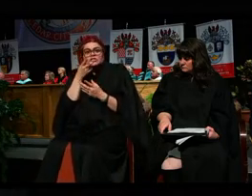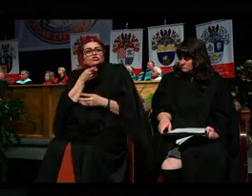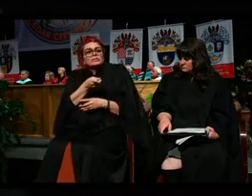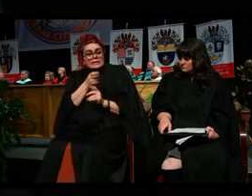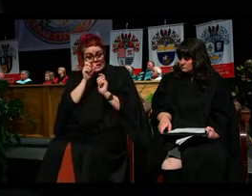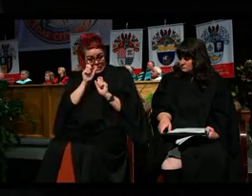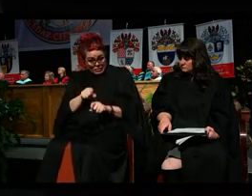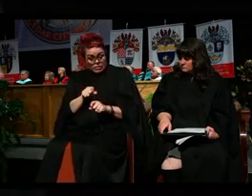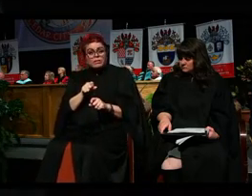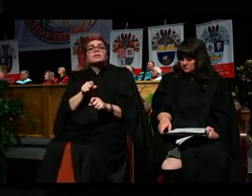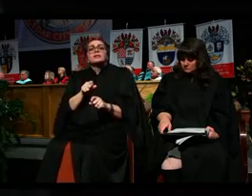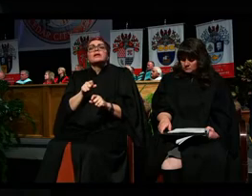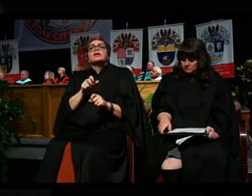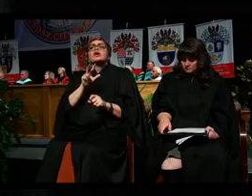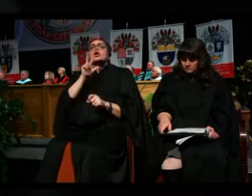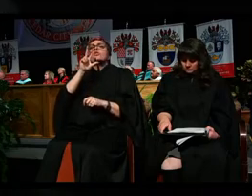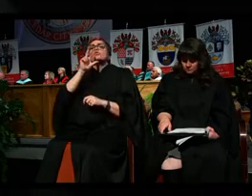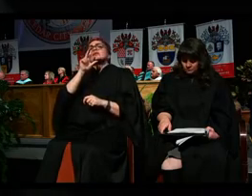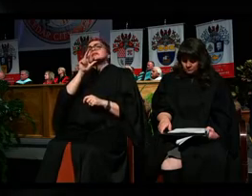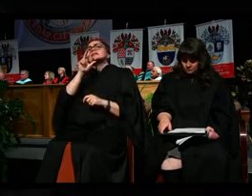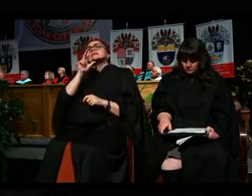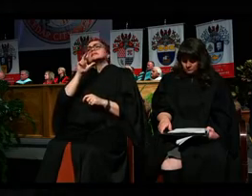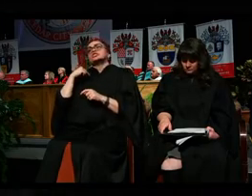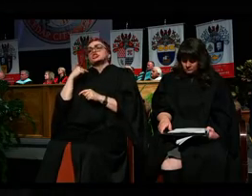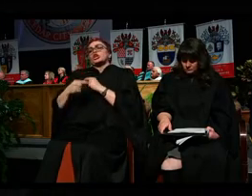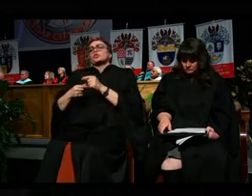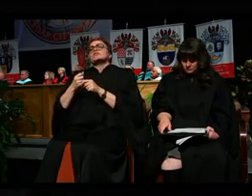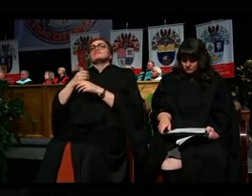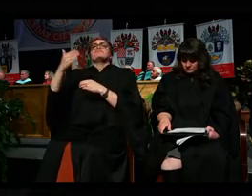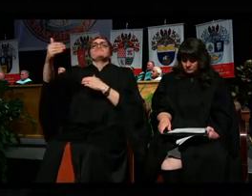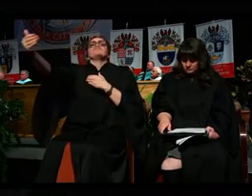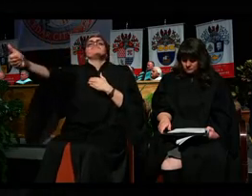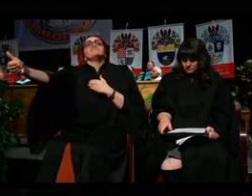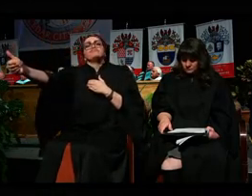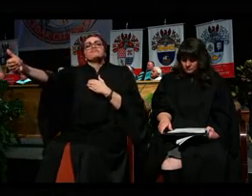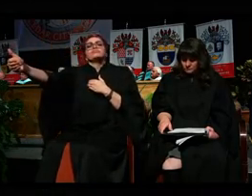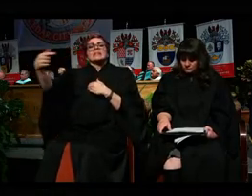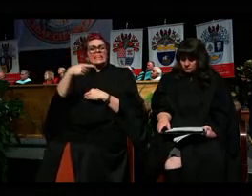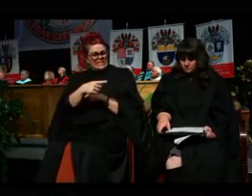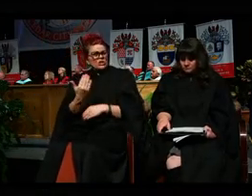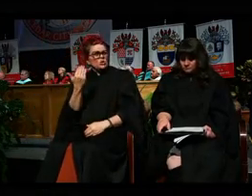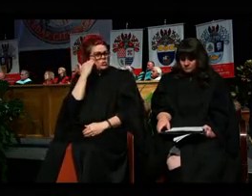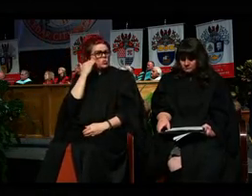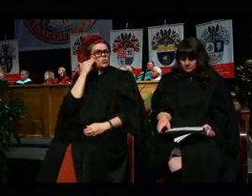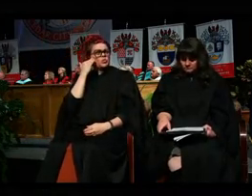up being three generations ahead of everyone else in the NFL. And he knew it.